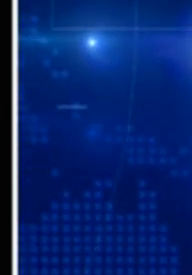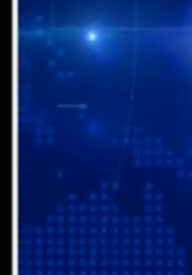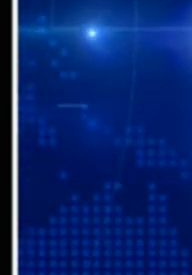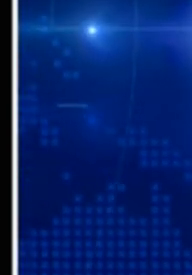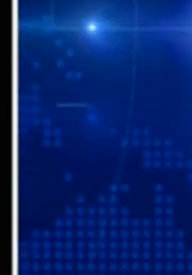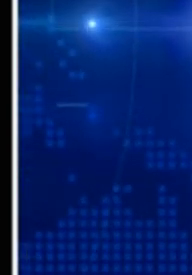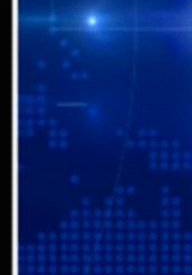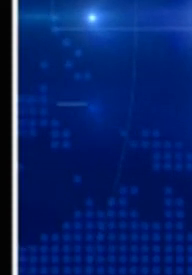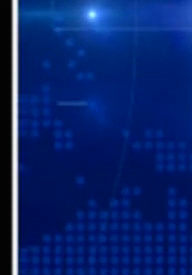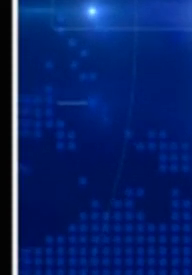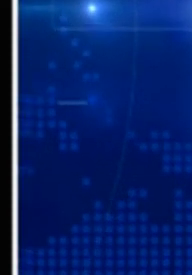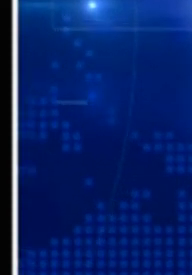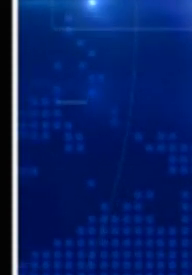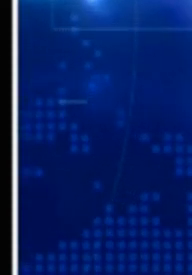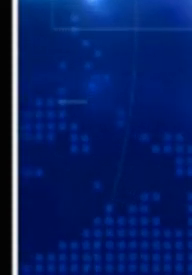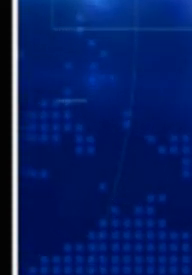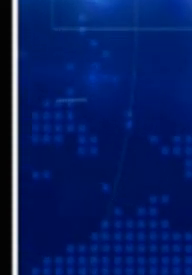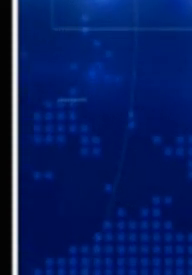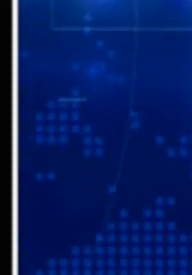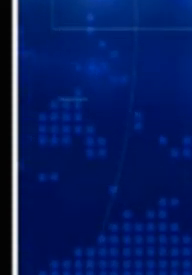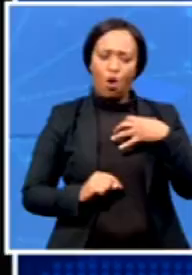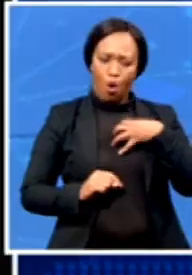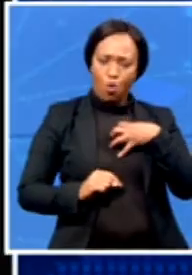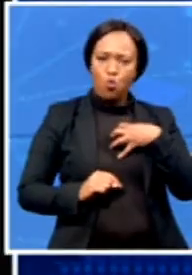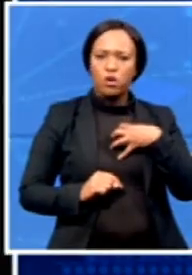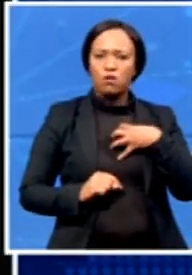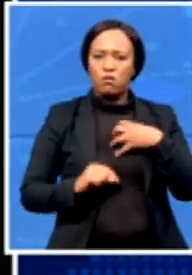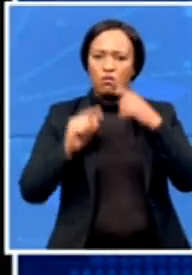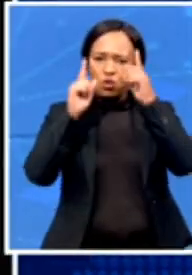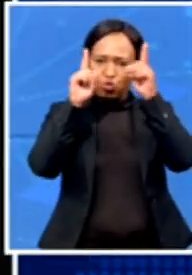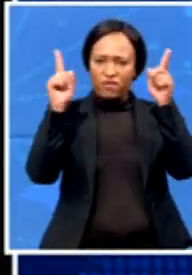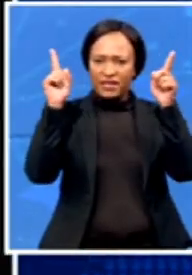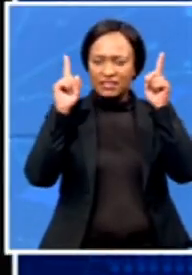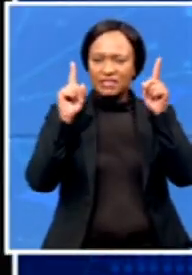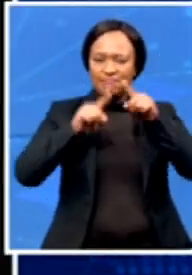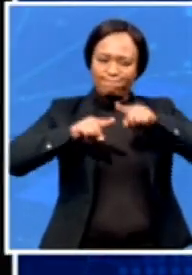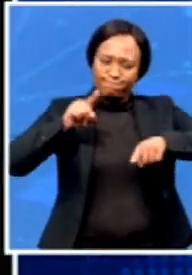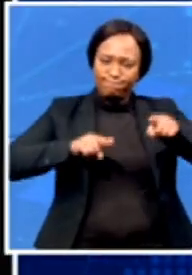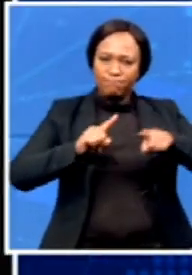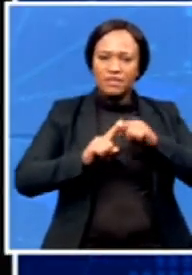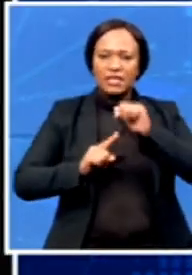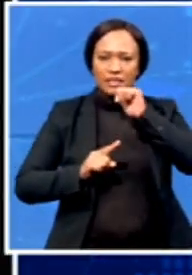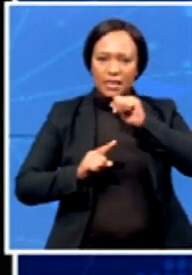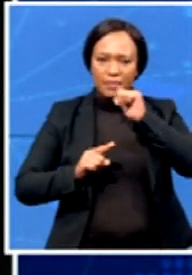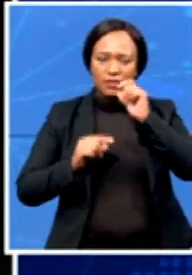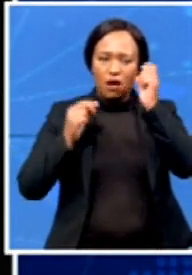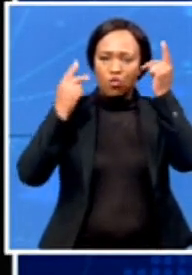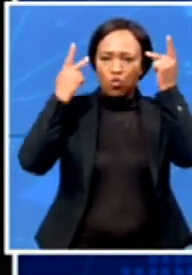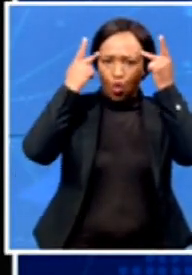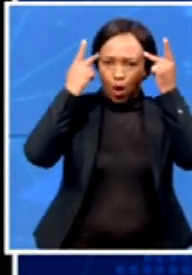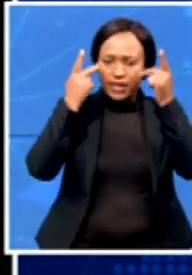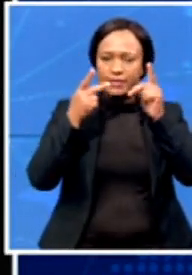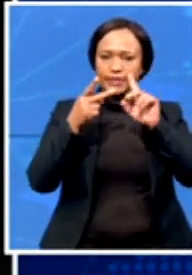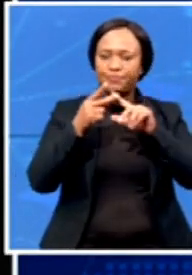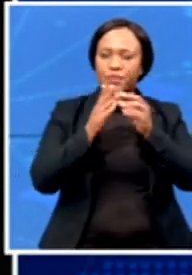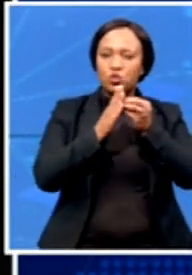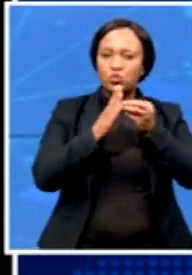own universities, including knowledge that comes from there and the students that we develop at these centers of higher